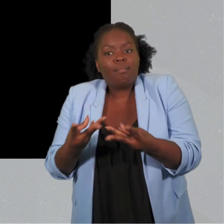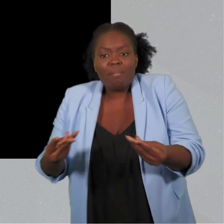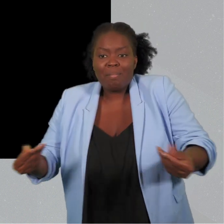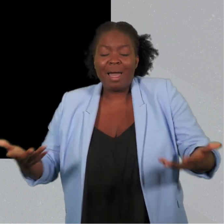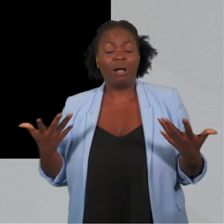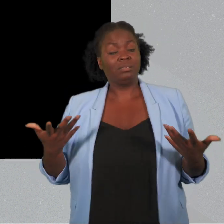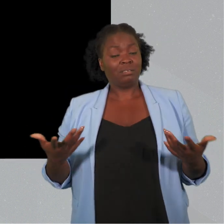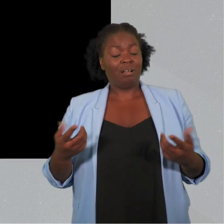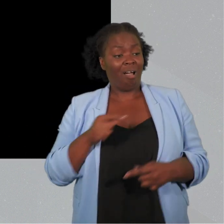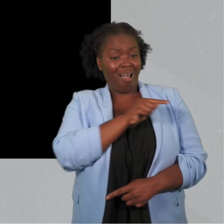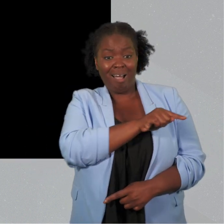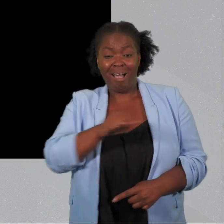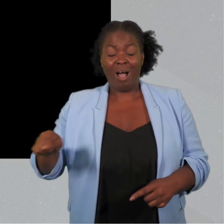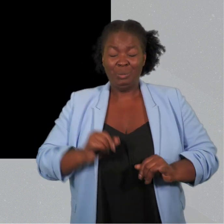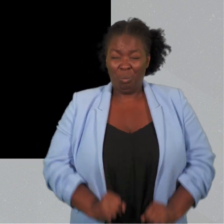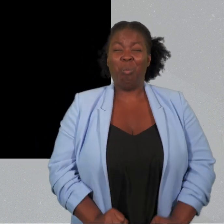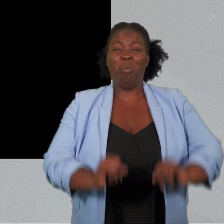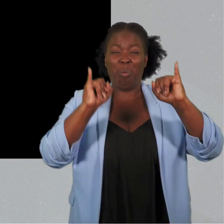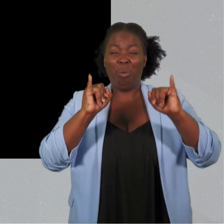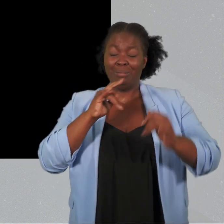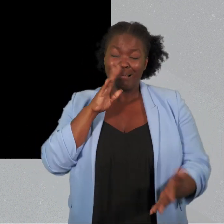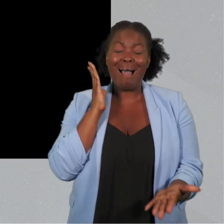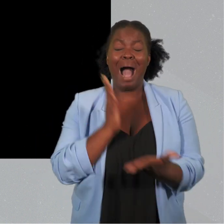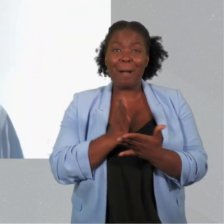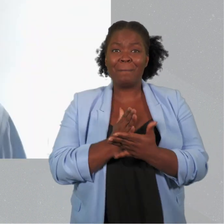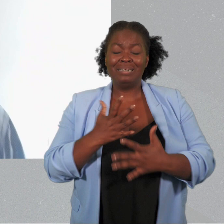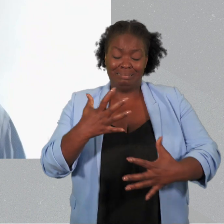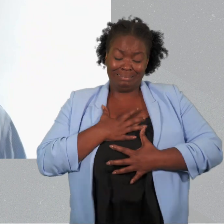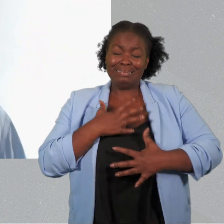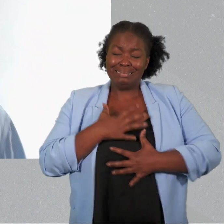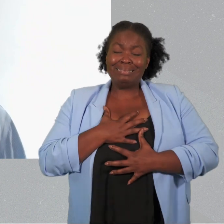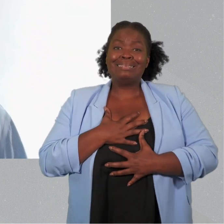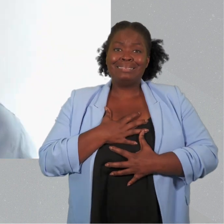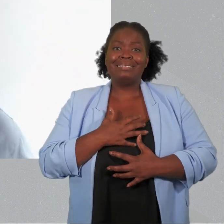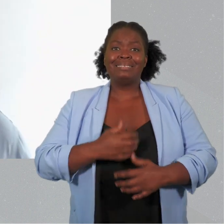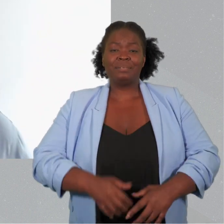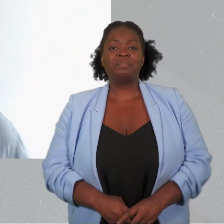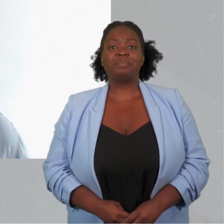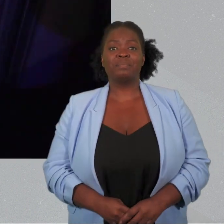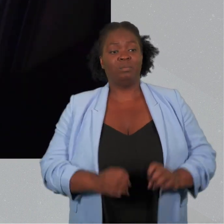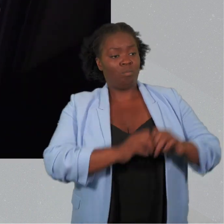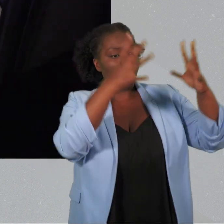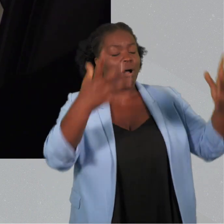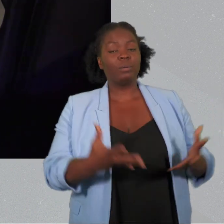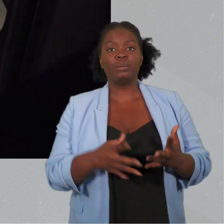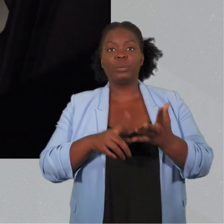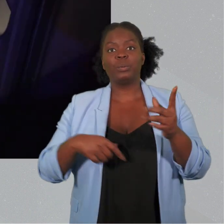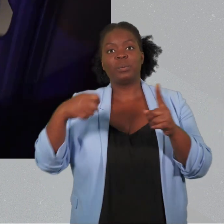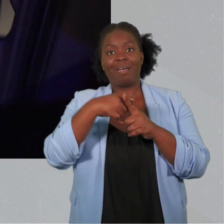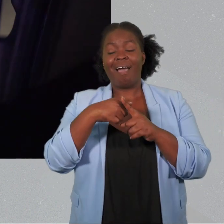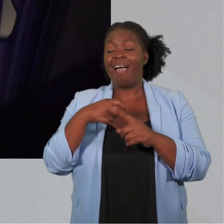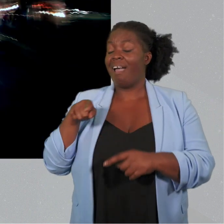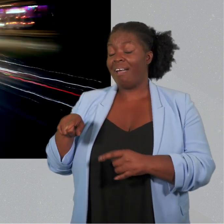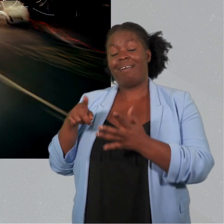Those health impacts of climate change, they are astronomical. They are, let's be serious, genuinely terrifying. But the world has a choice. The United Kingdom has